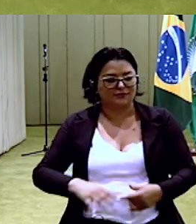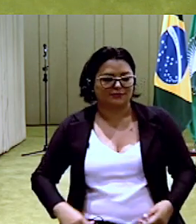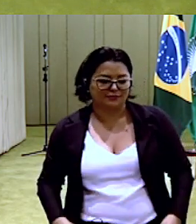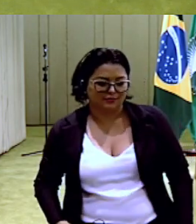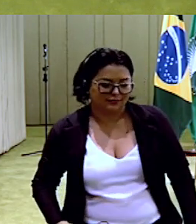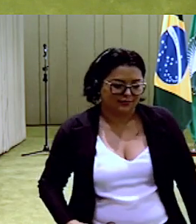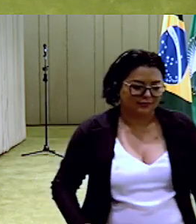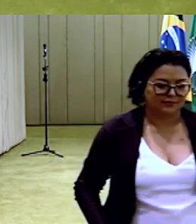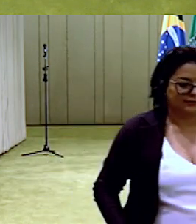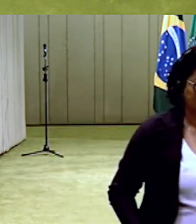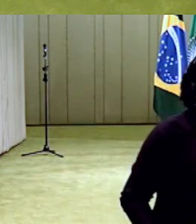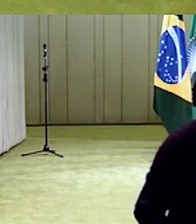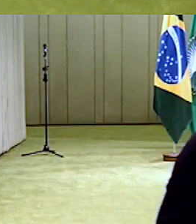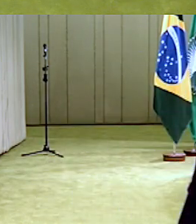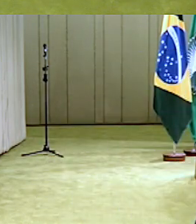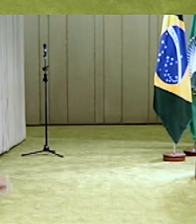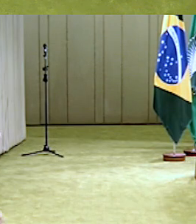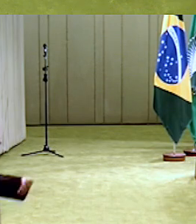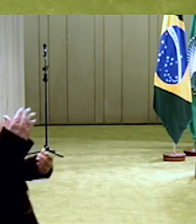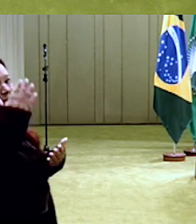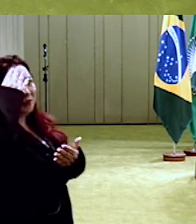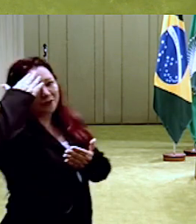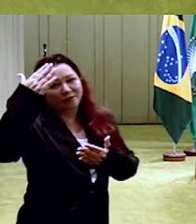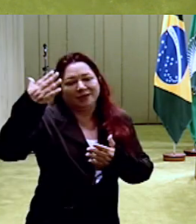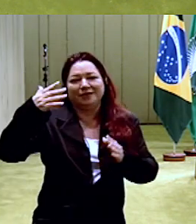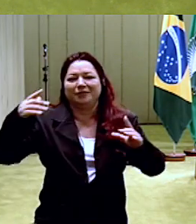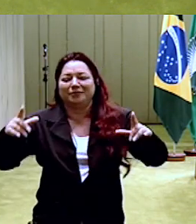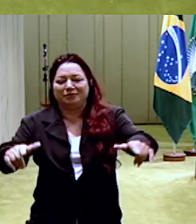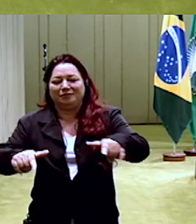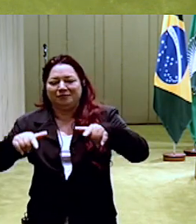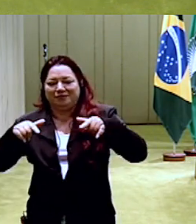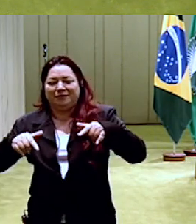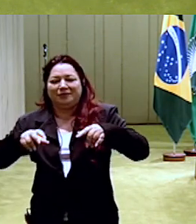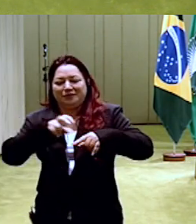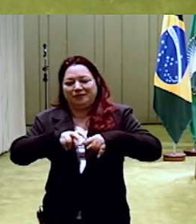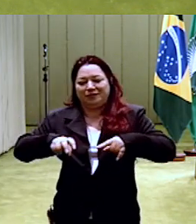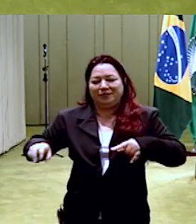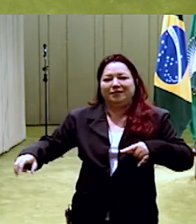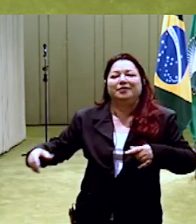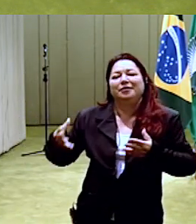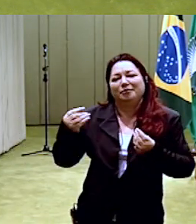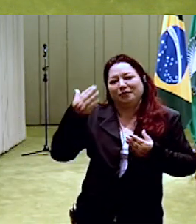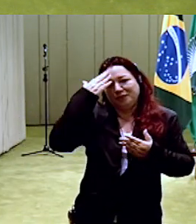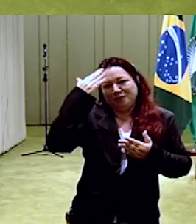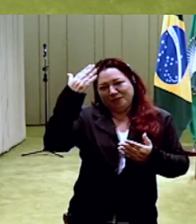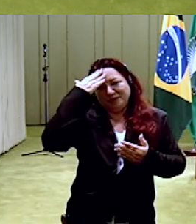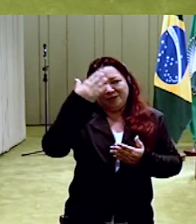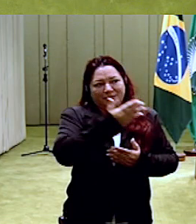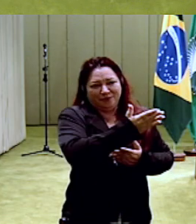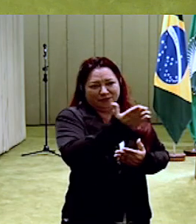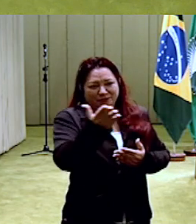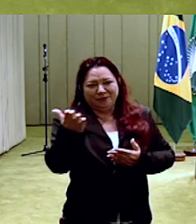Thank you very much for taking part in our seminar and in our panel. Thank you so much. Thank you very much, sir, and I'm